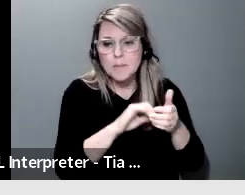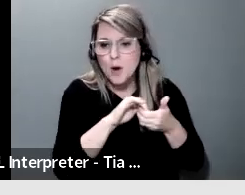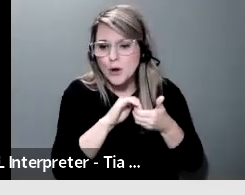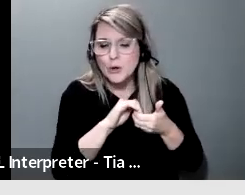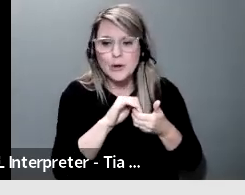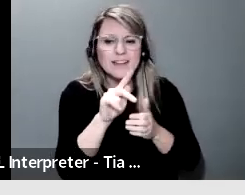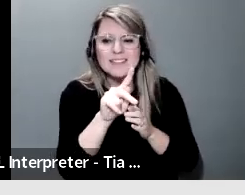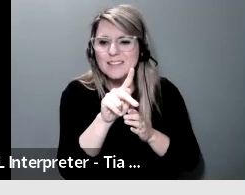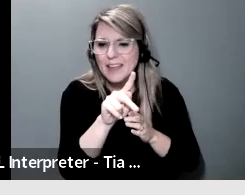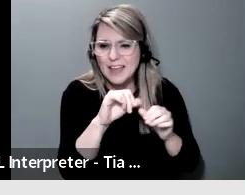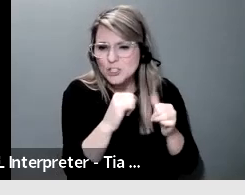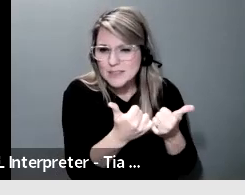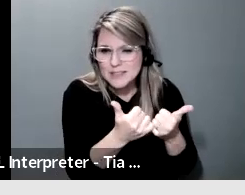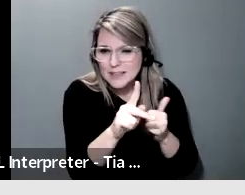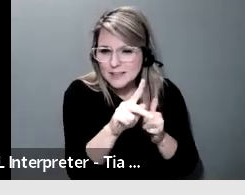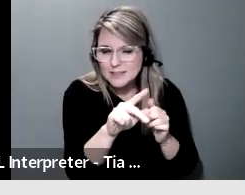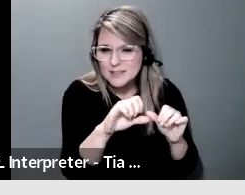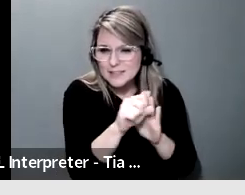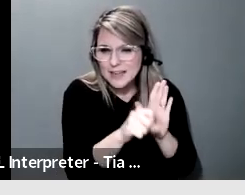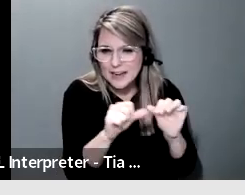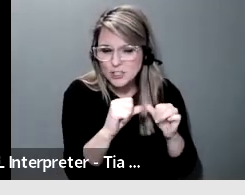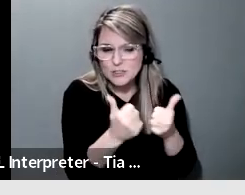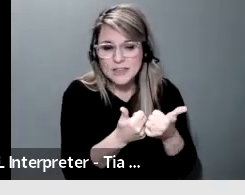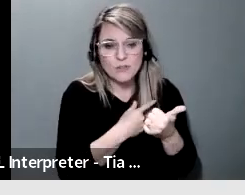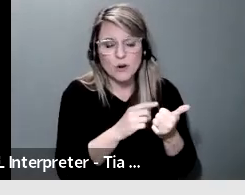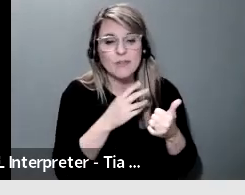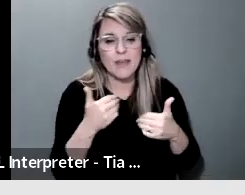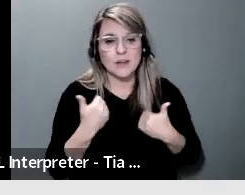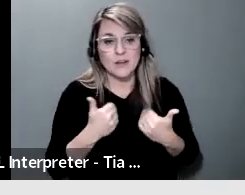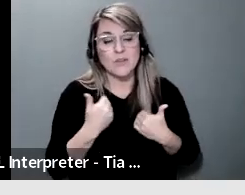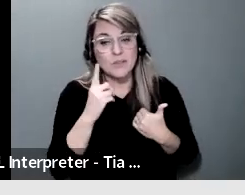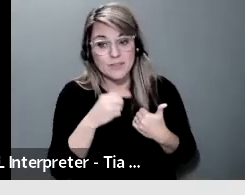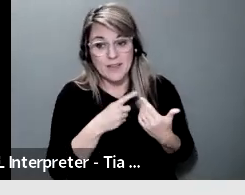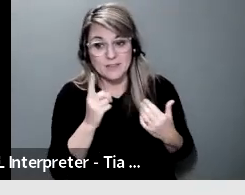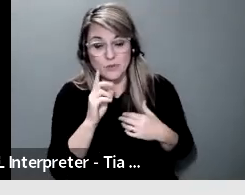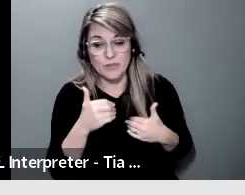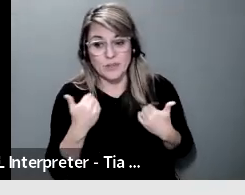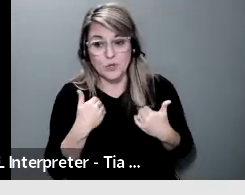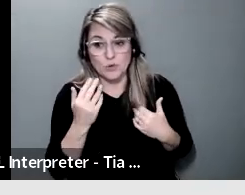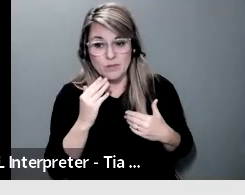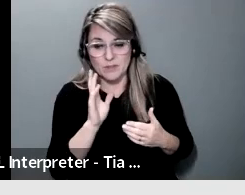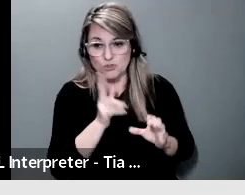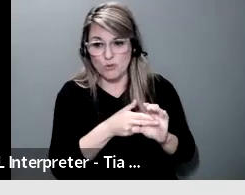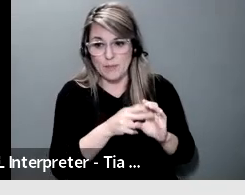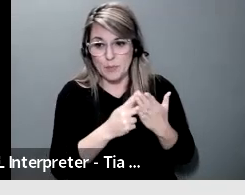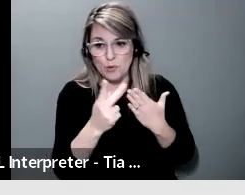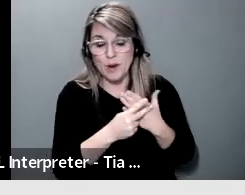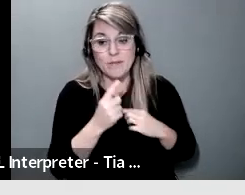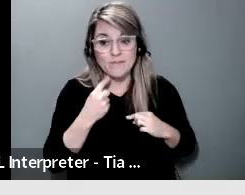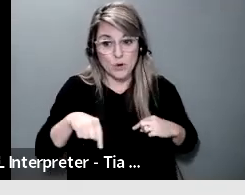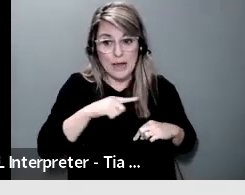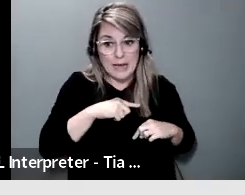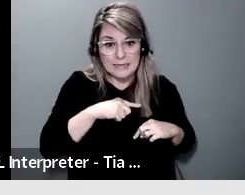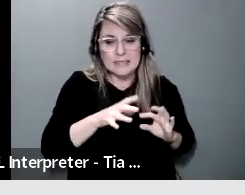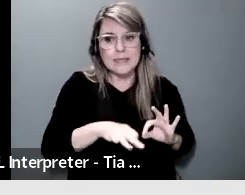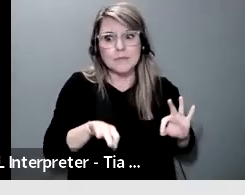an interactive series on adolescent development for the youth and young adults who come to our program. For us, a key element is making